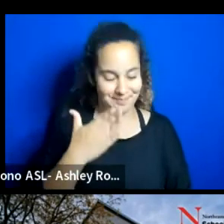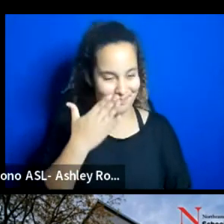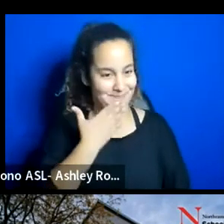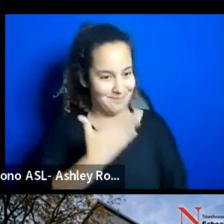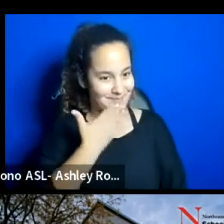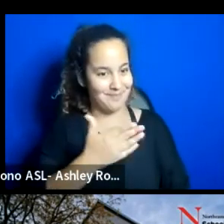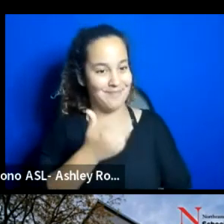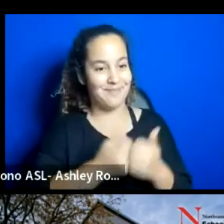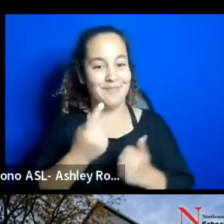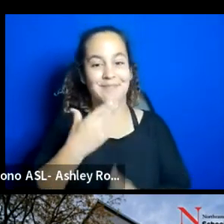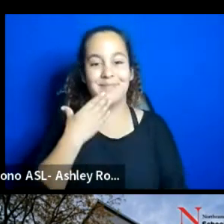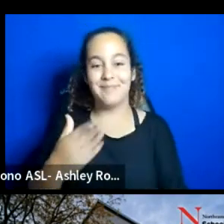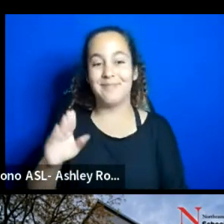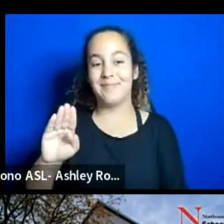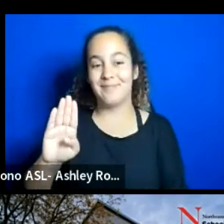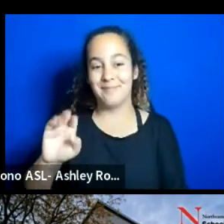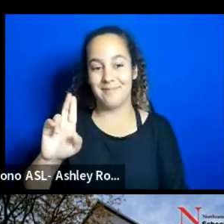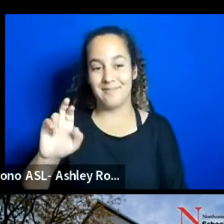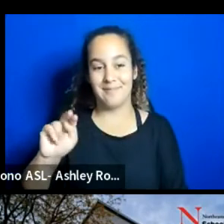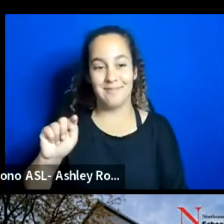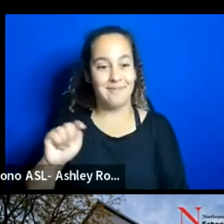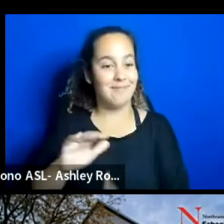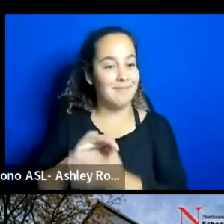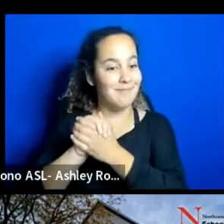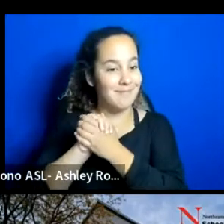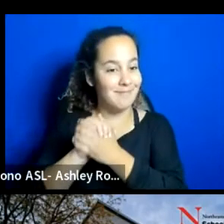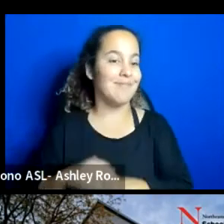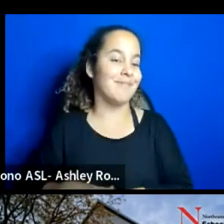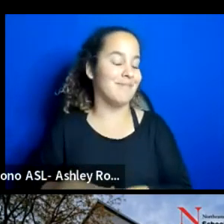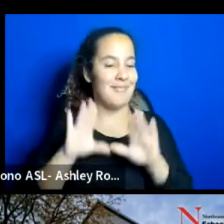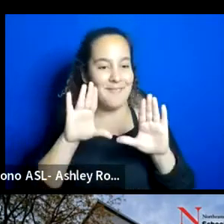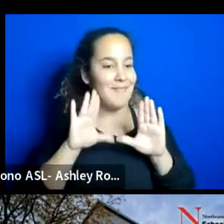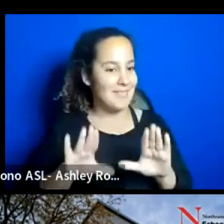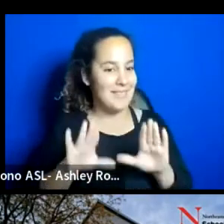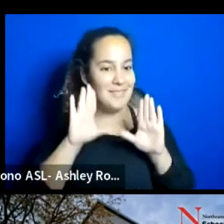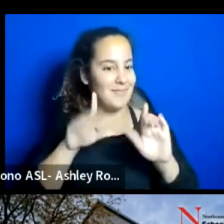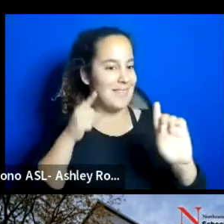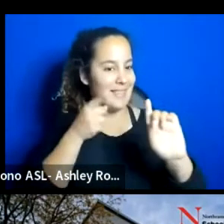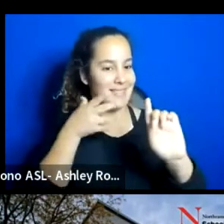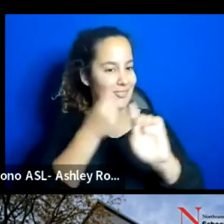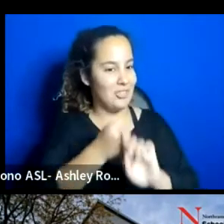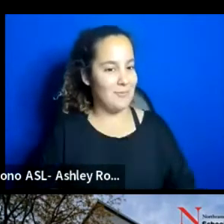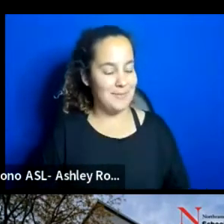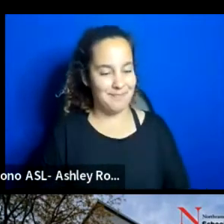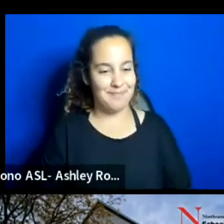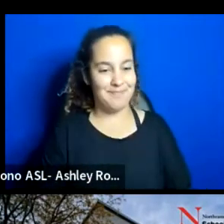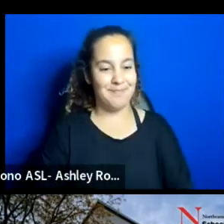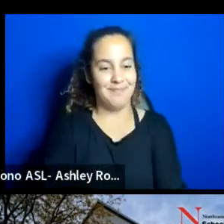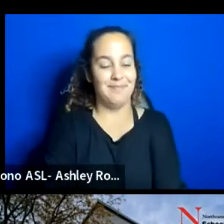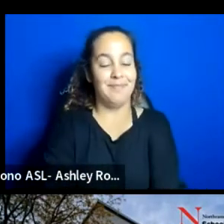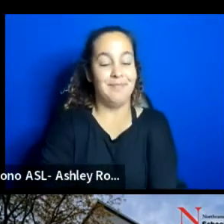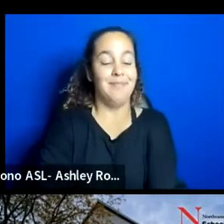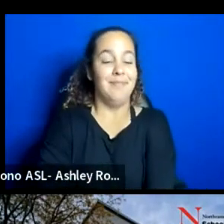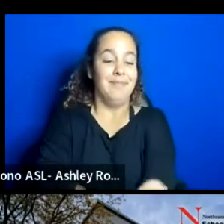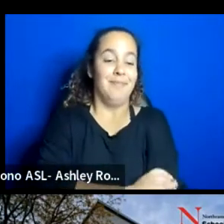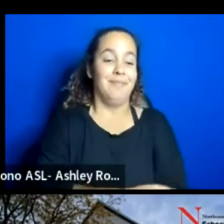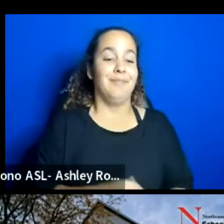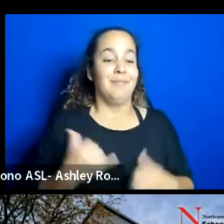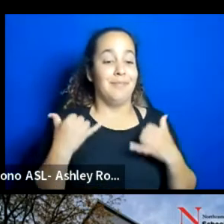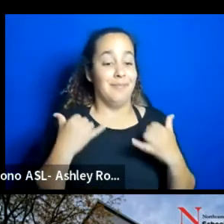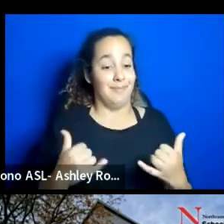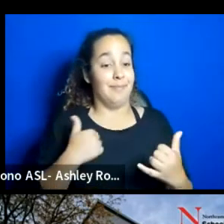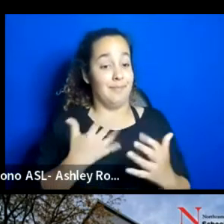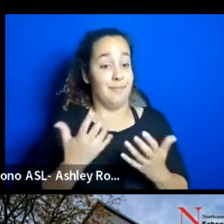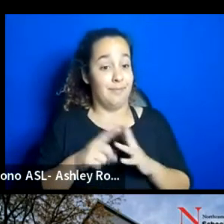you, Brent. Congratulations. It's fantastic. It's a fantastic achievement. I would like to start by my comments with